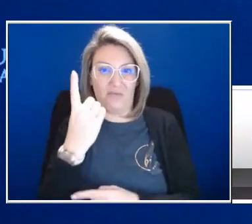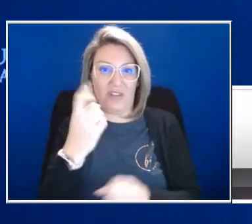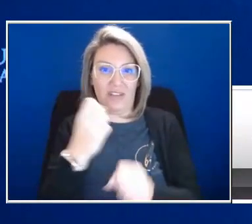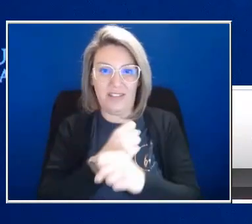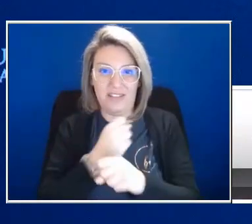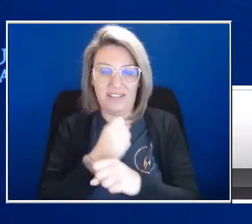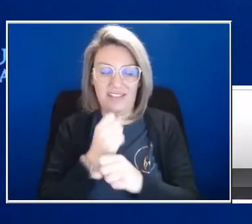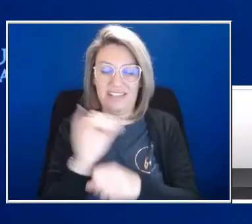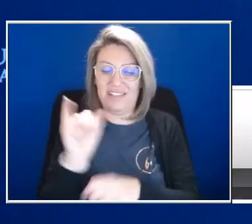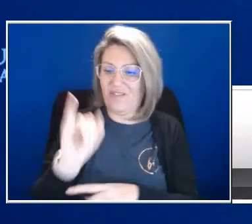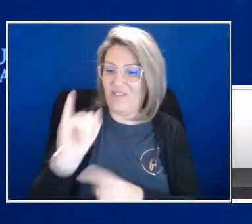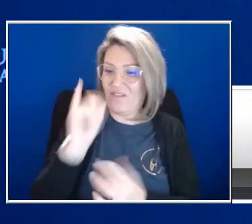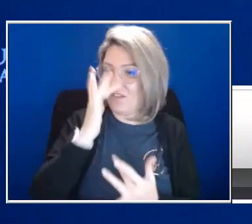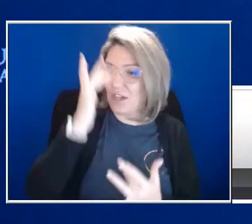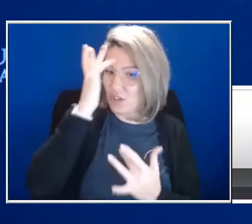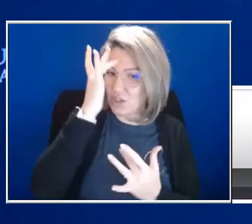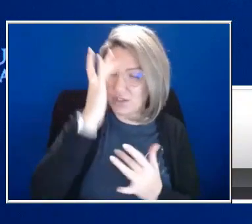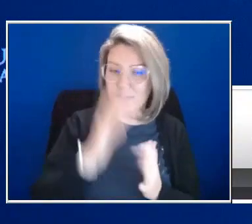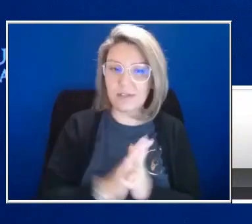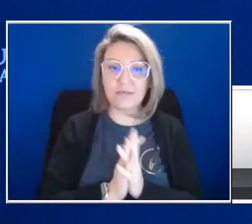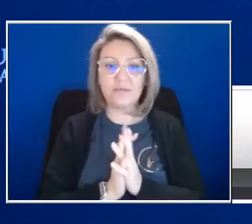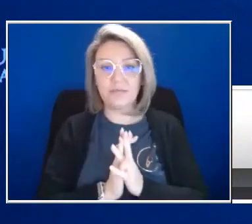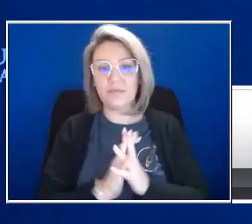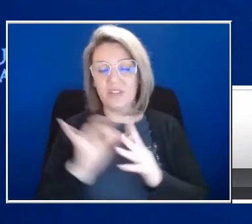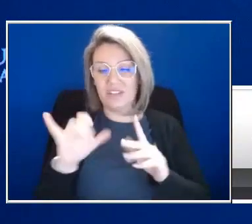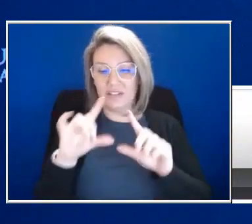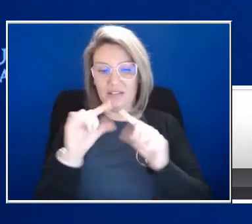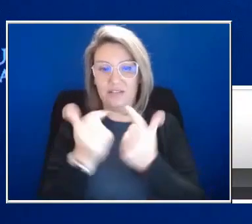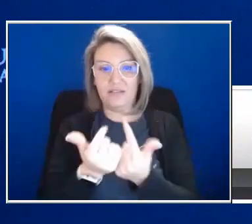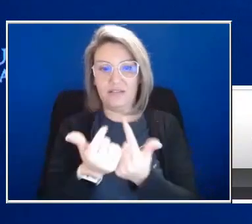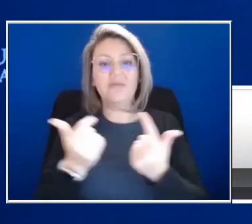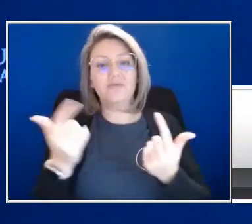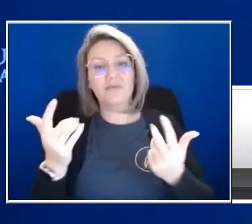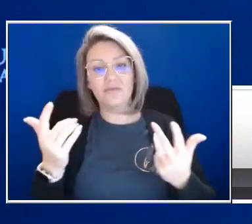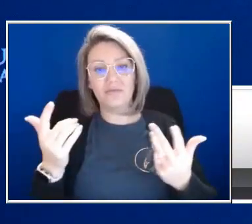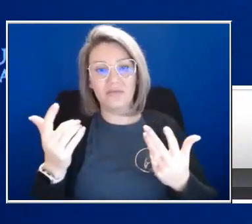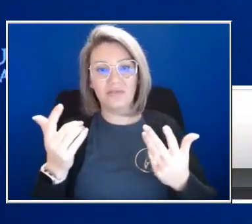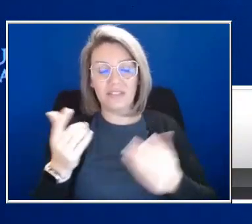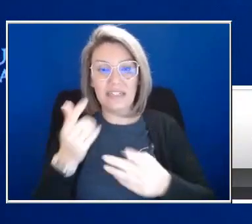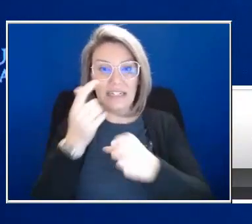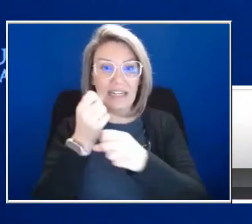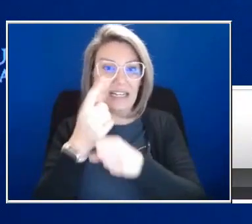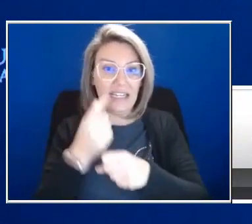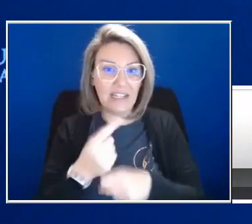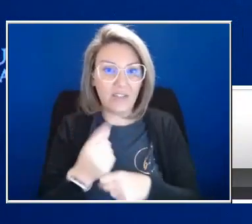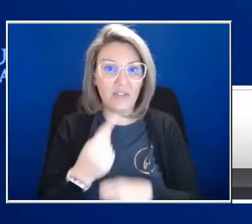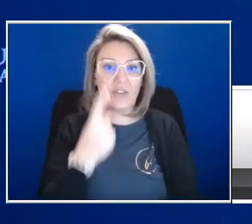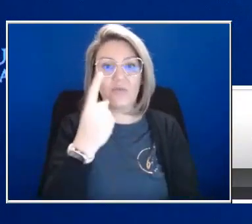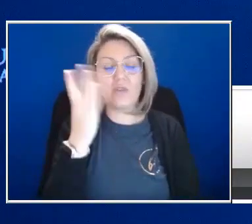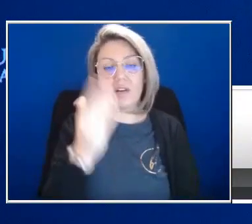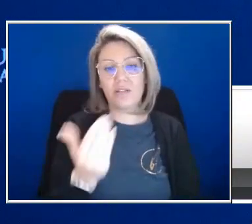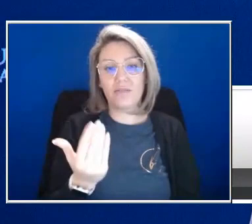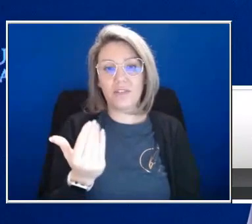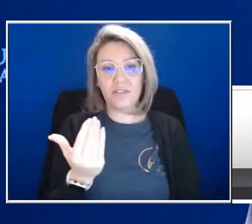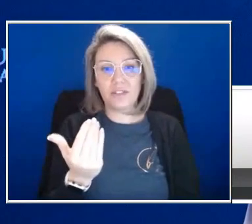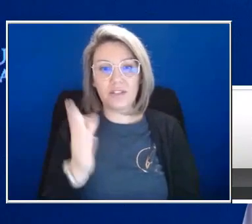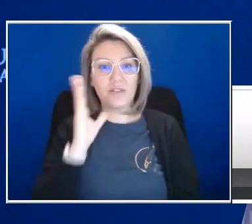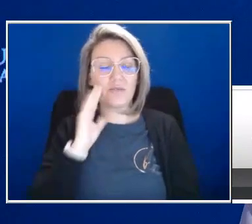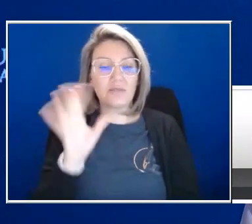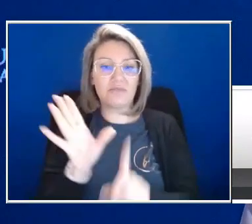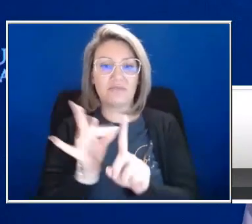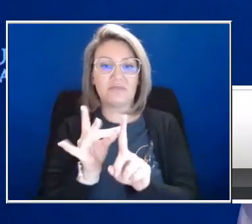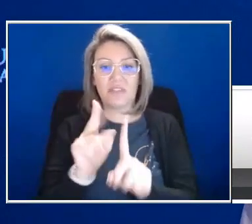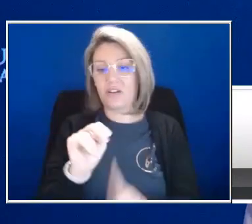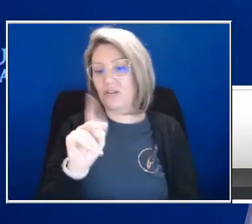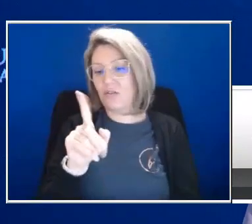disease groups that said annually 1 in 15 people will get norovirus infection. So